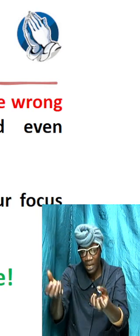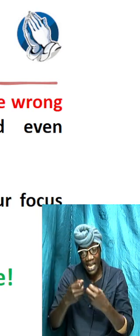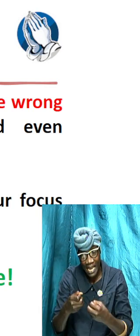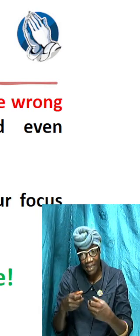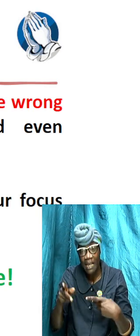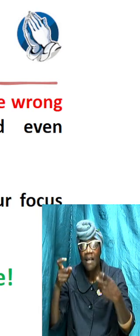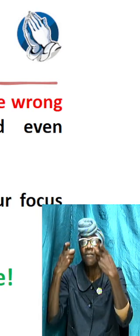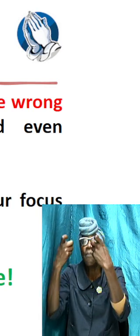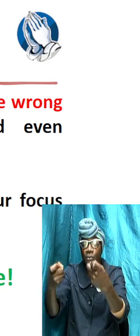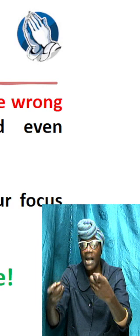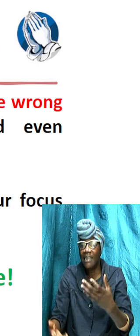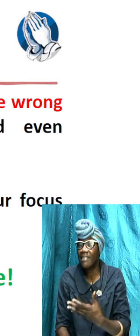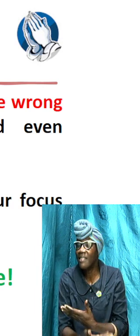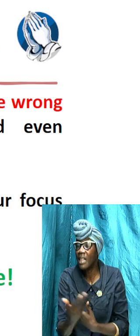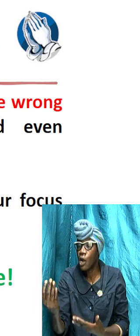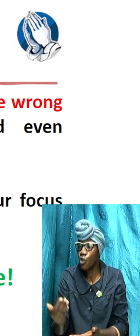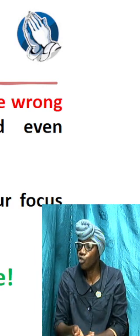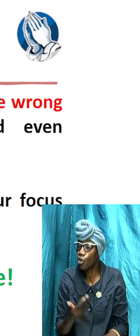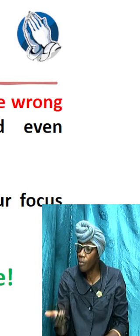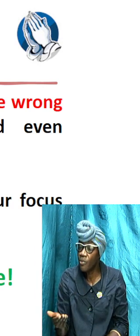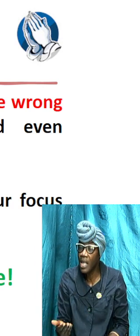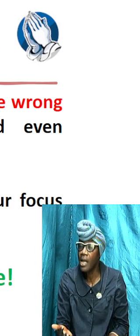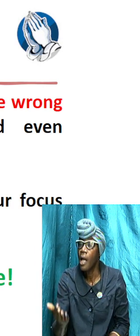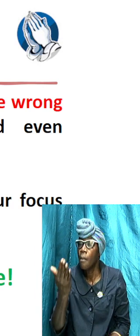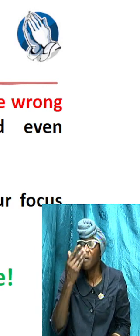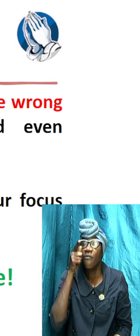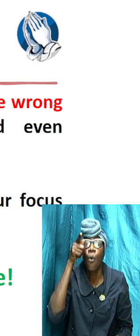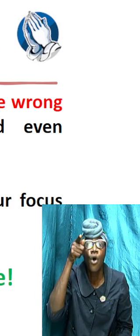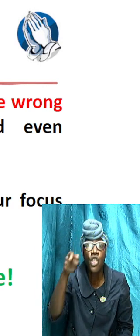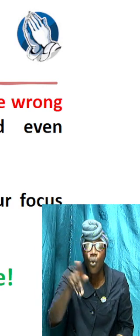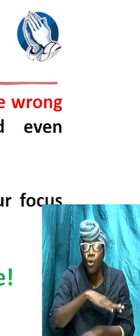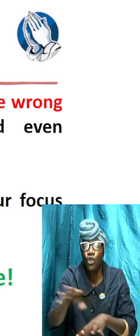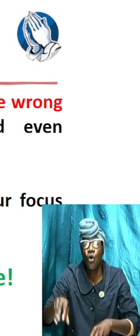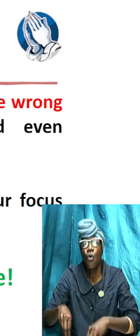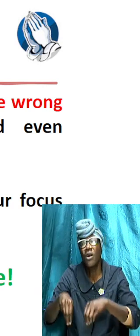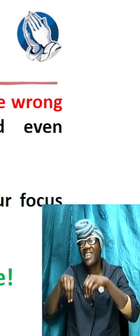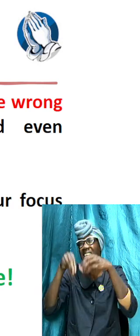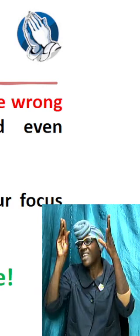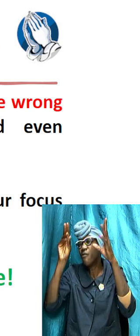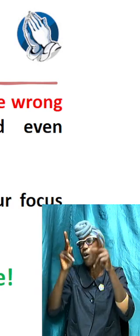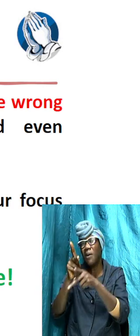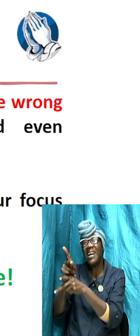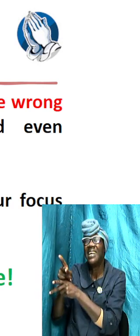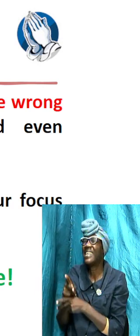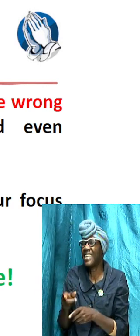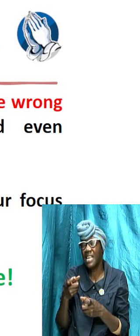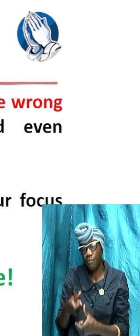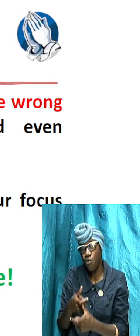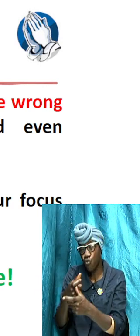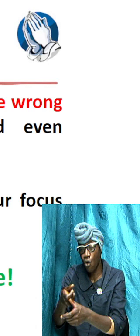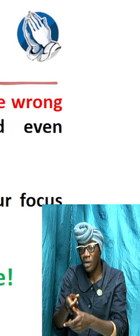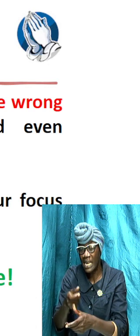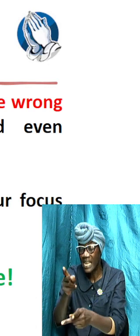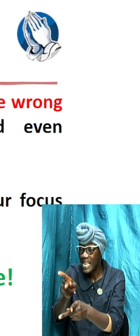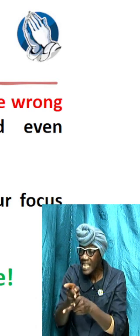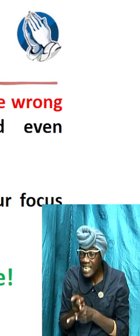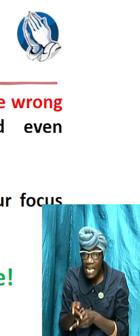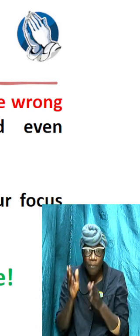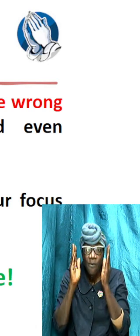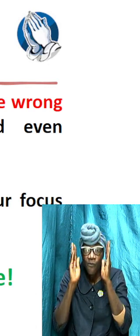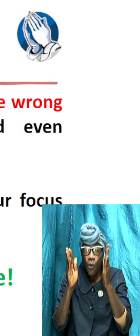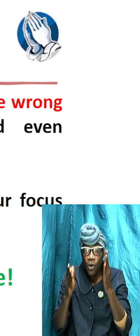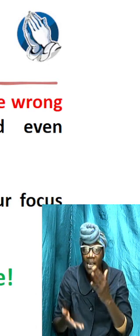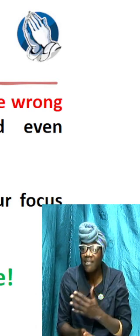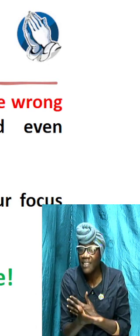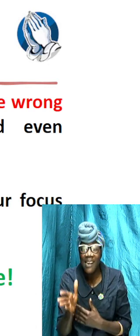is something ahead of you. Don't give up. Keep running. Keep focused because there is a destiny. There is